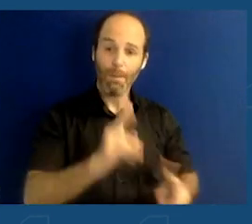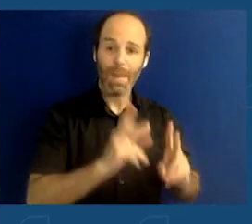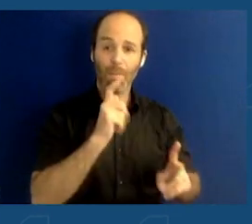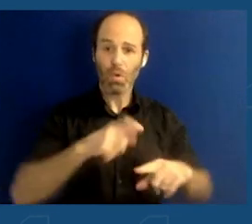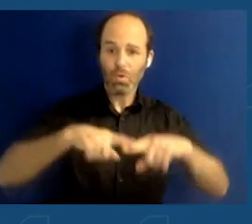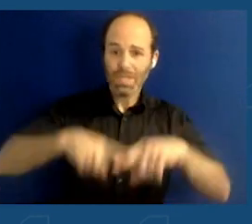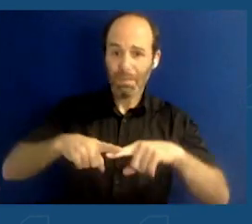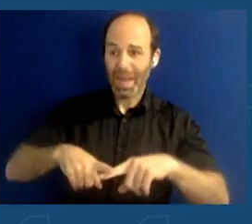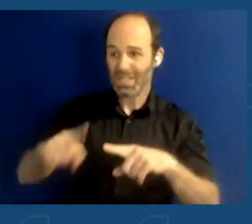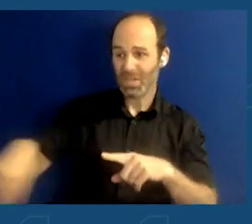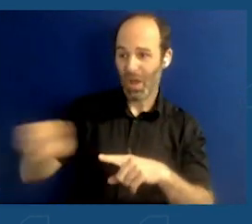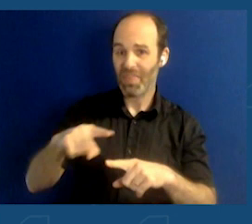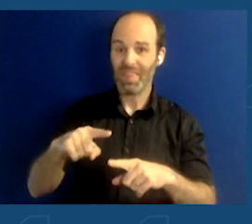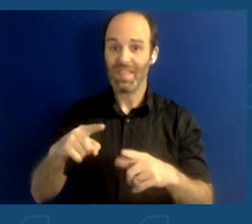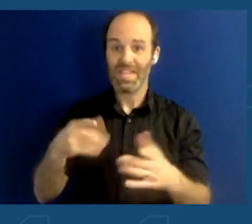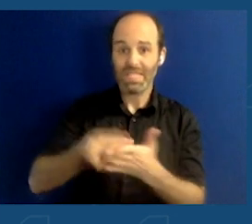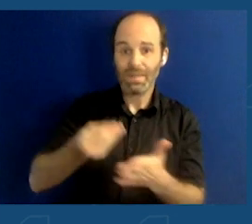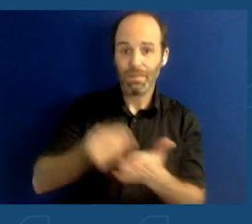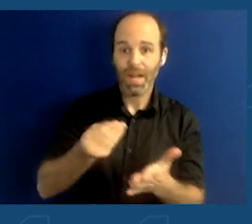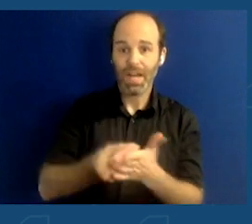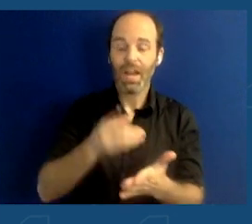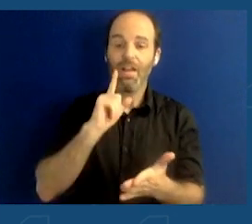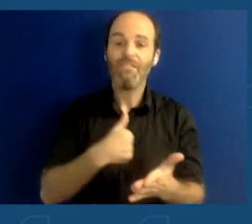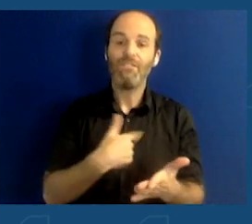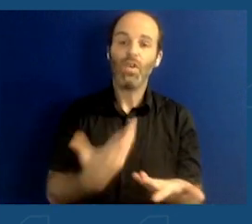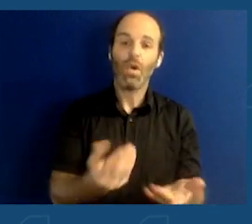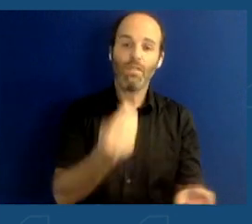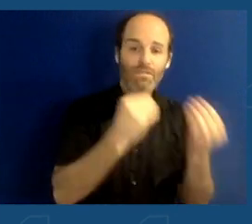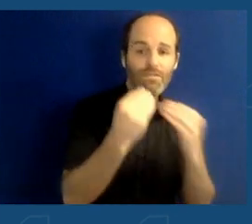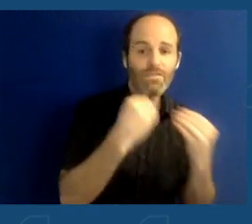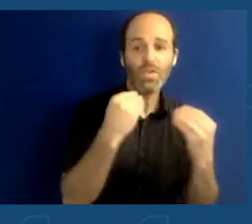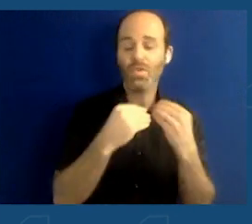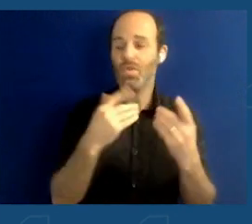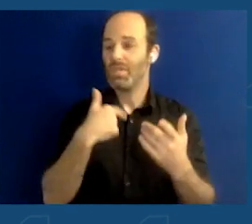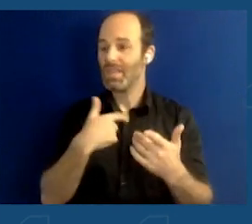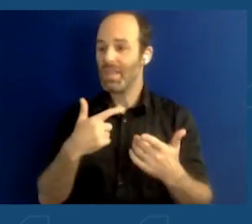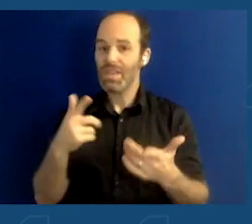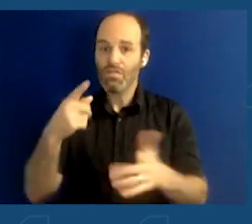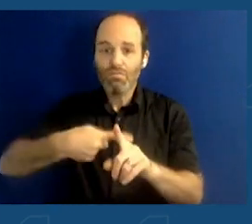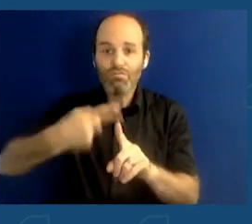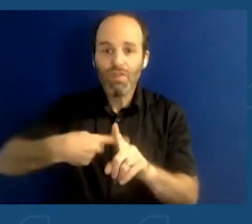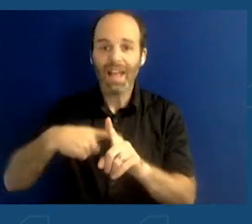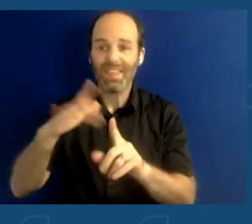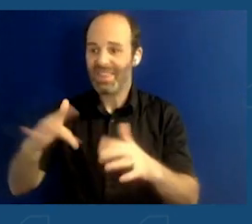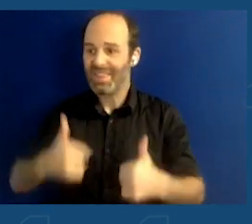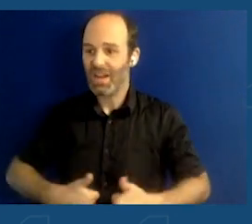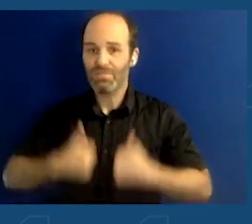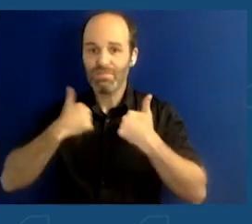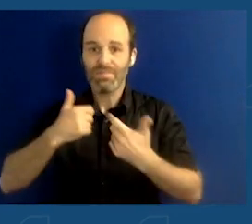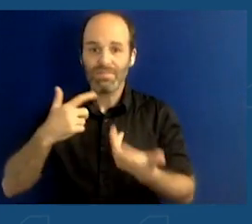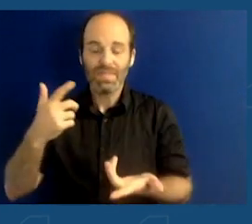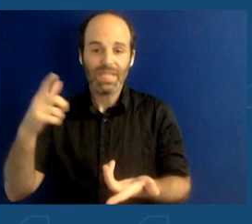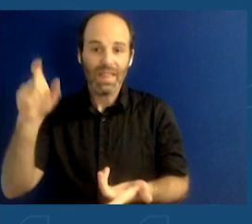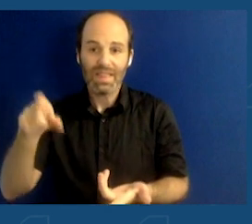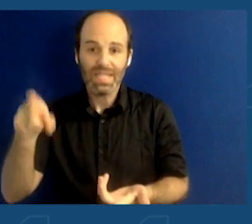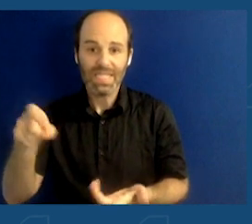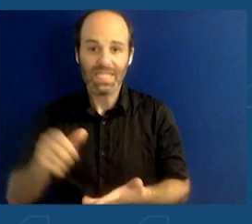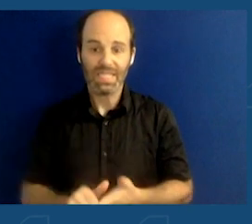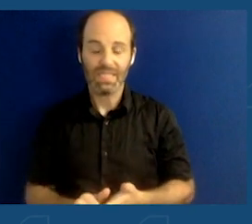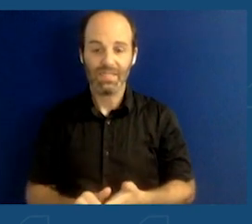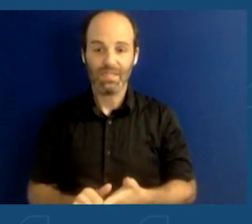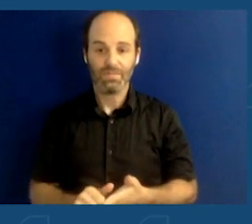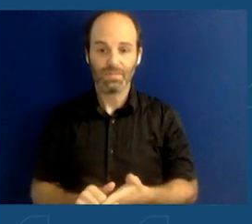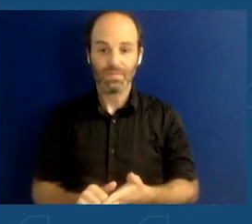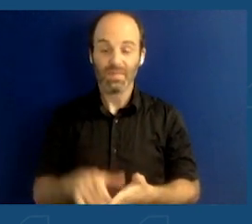their groceries, their rents, and their daily needs. That is why it's important for the Department of Financial Services